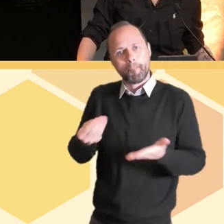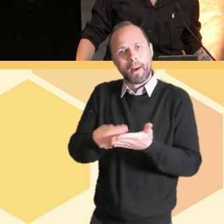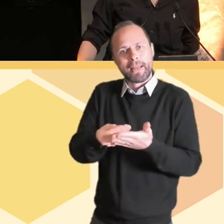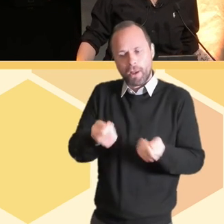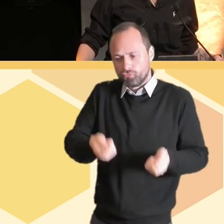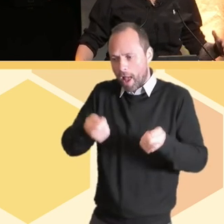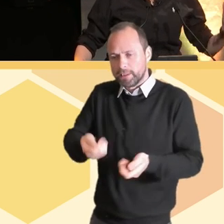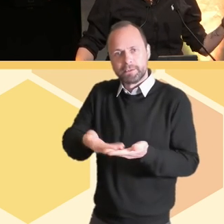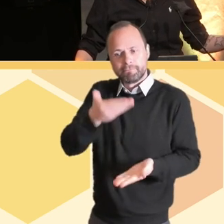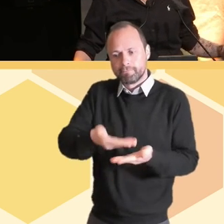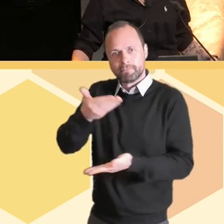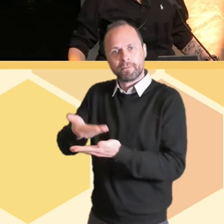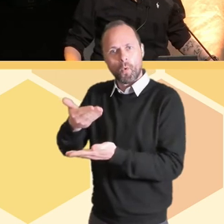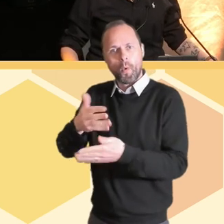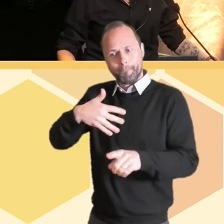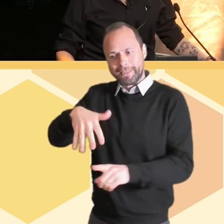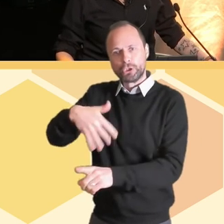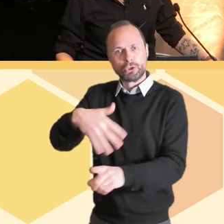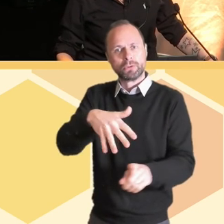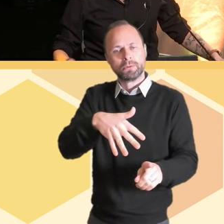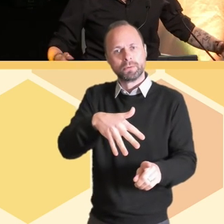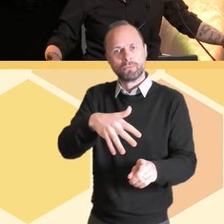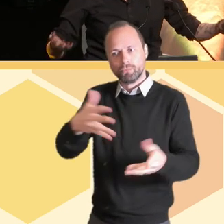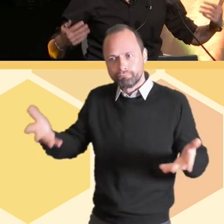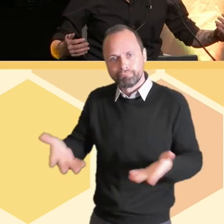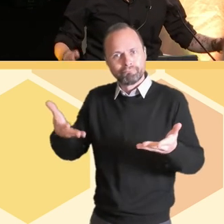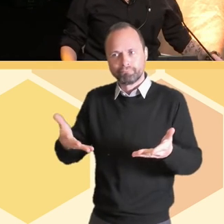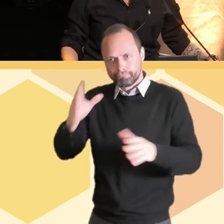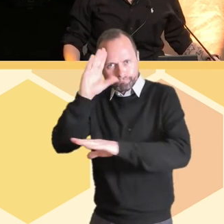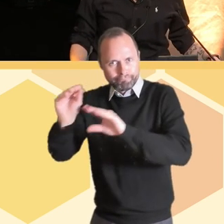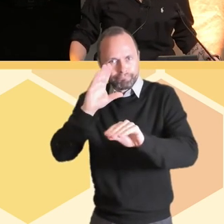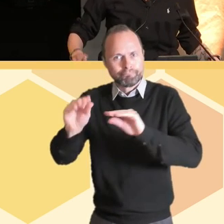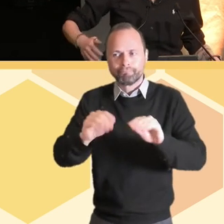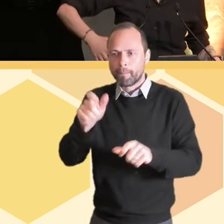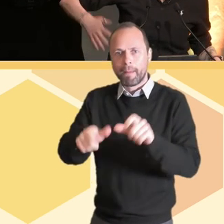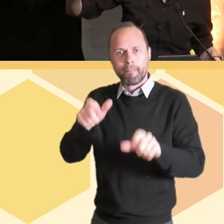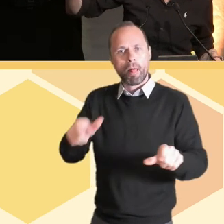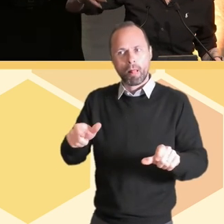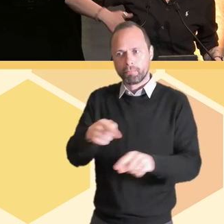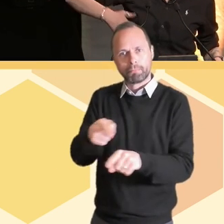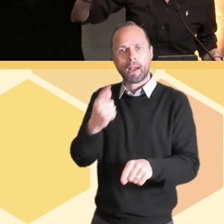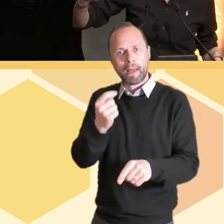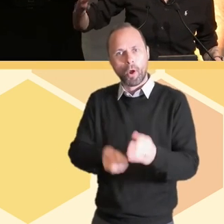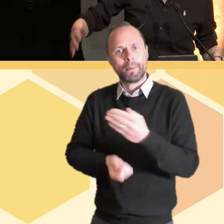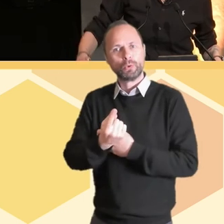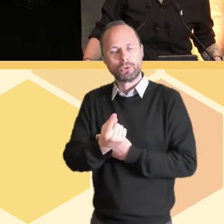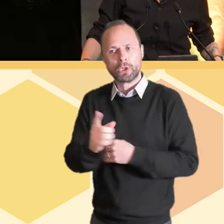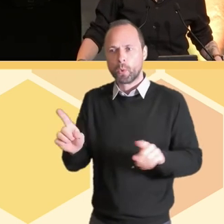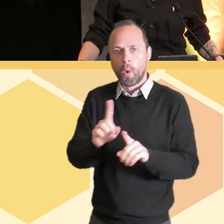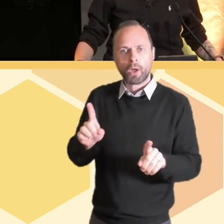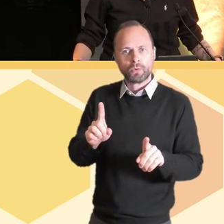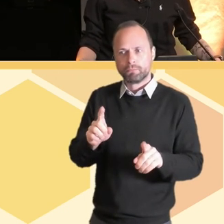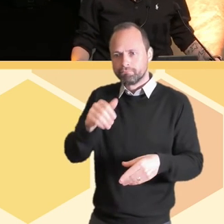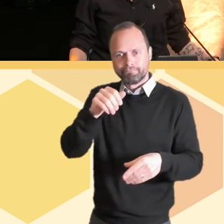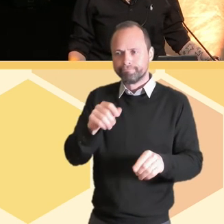for Home Mission and the profile, to just give people the opportunity to flag up all the great stuff